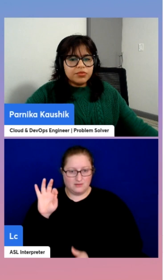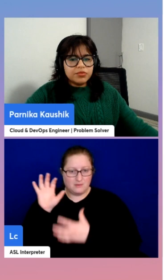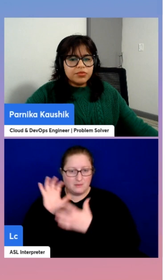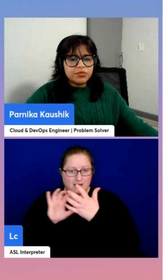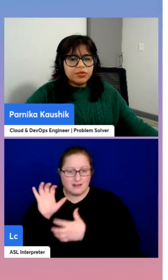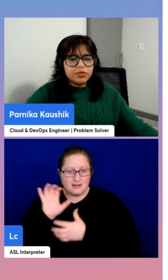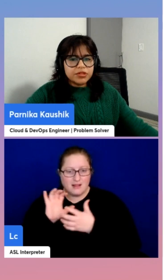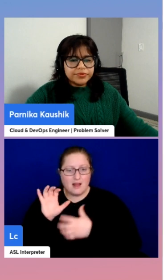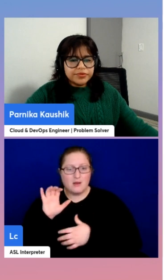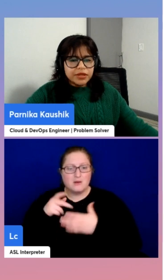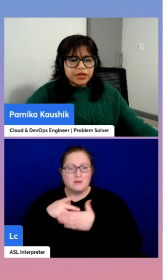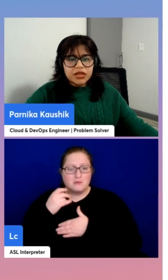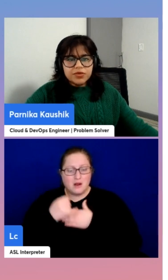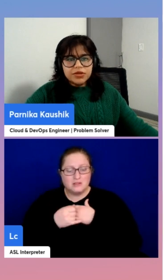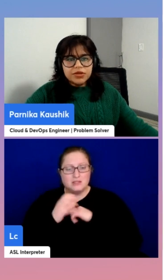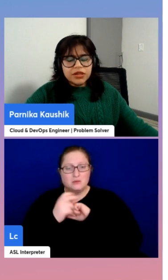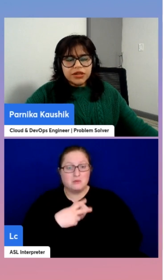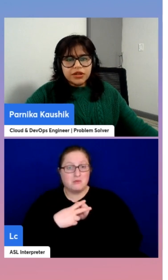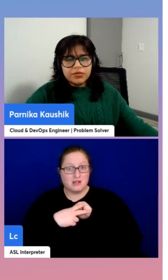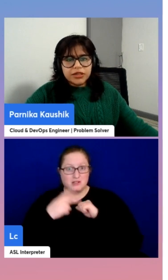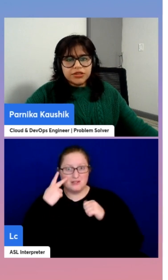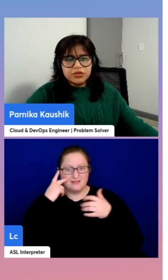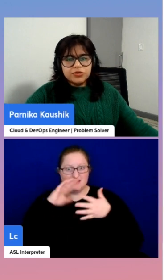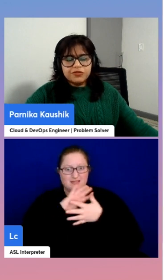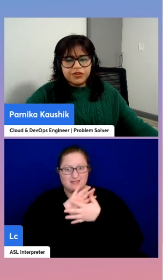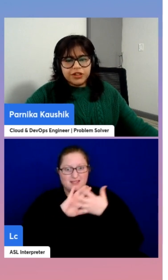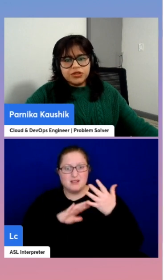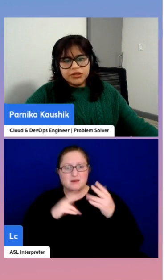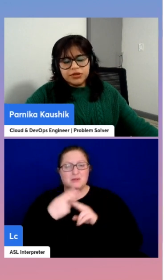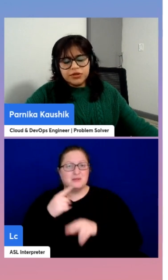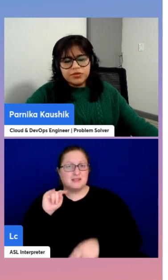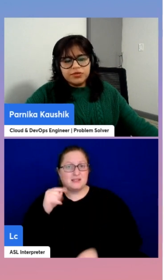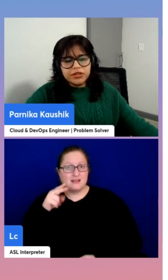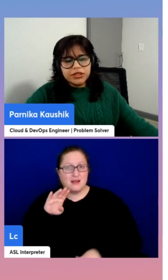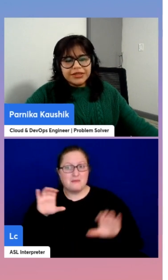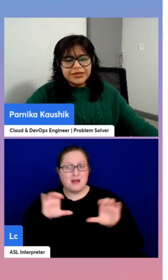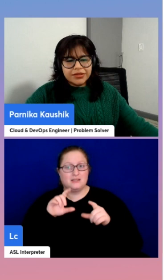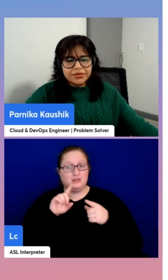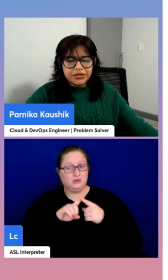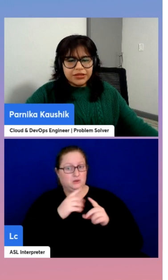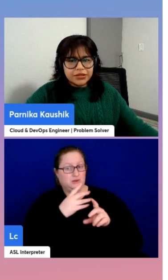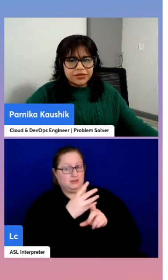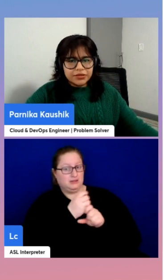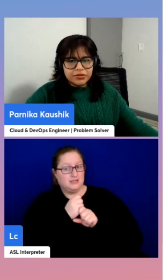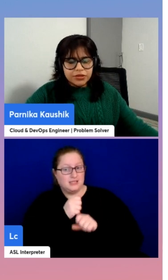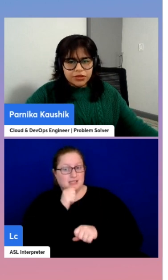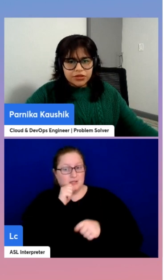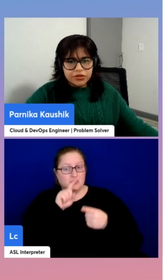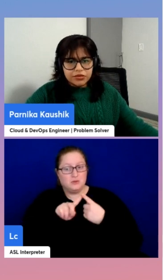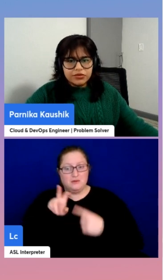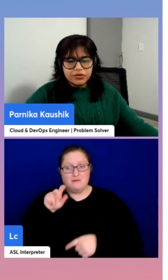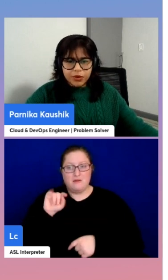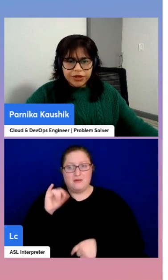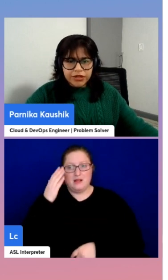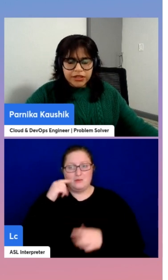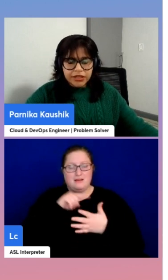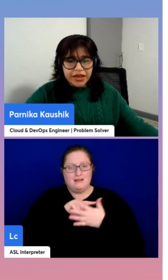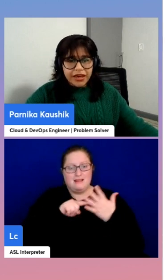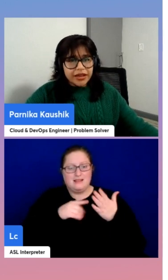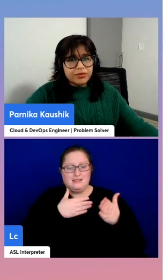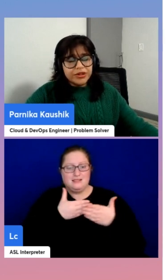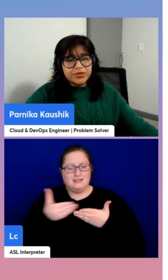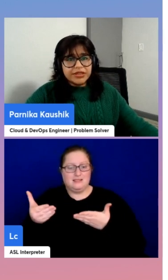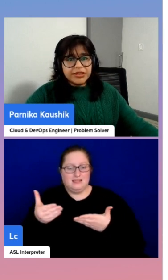of the GitHub repository. Because we're using a GitHub action to fetch the secrets from Vault, that's why these things are